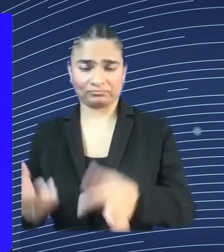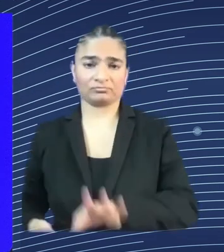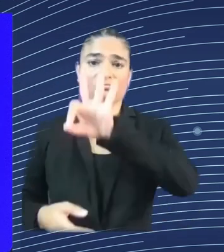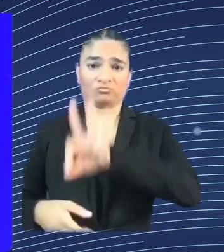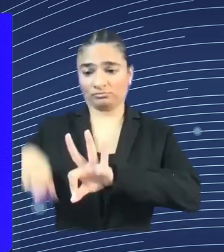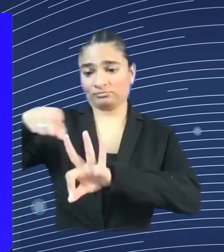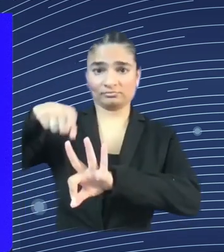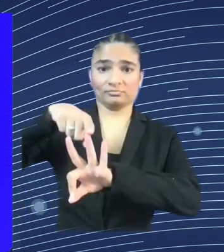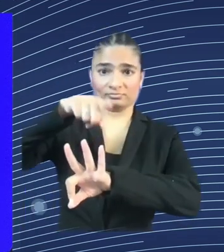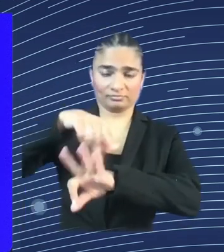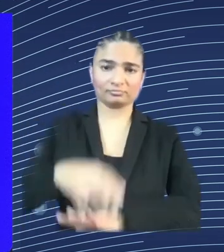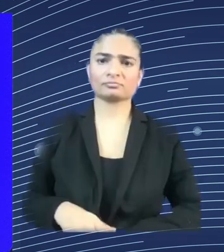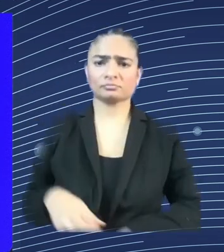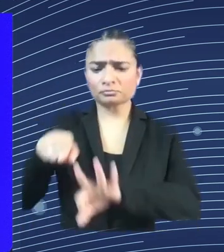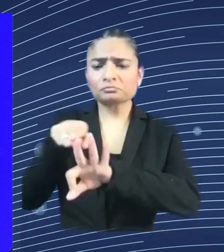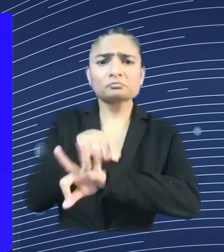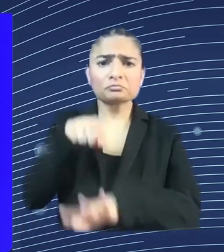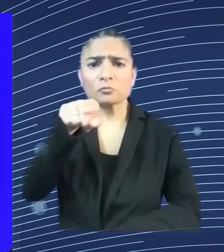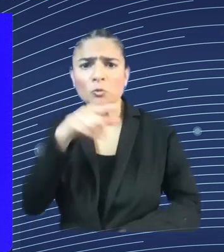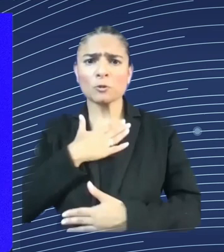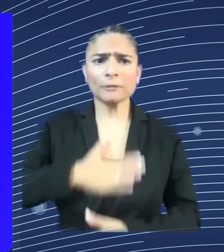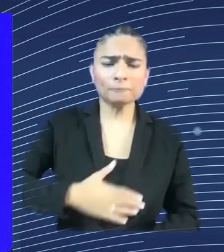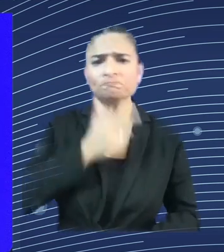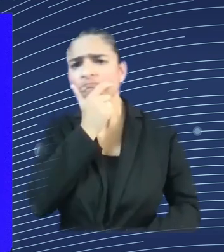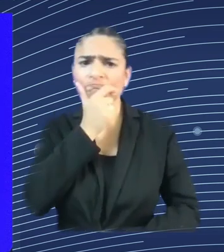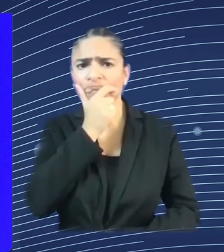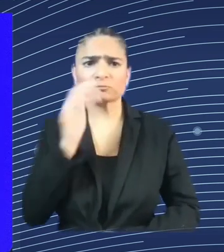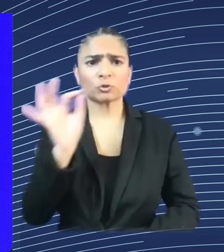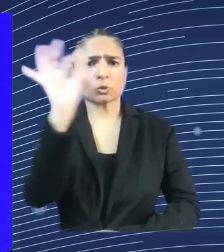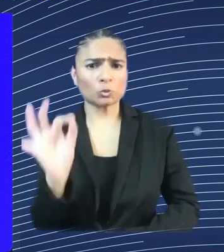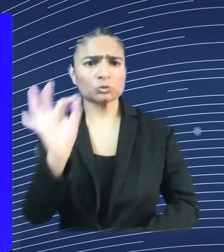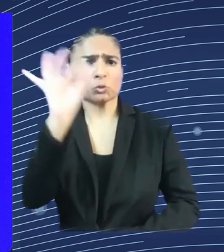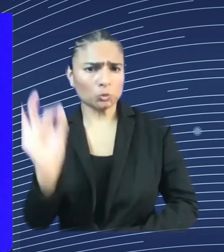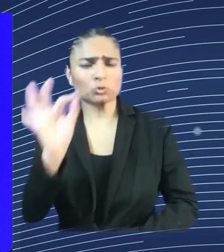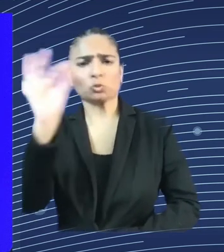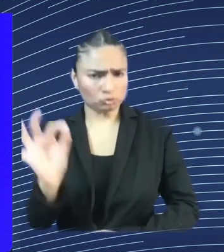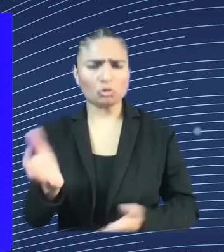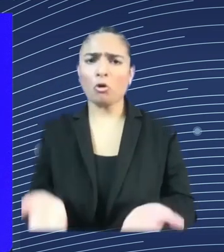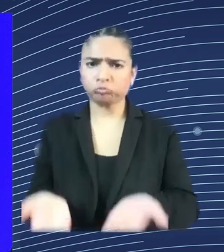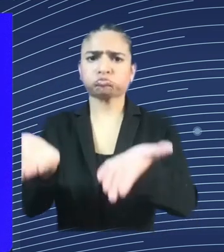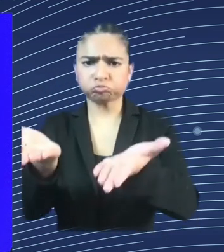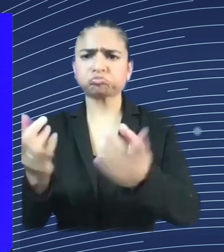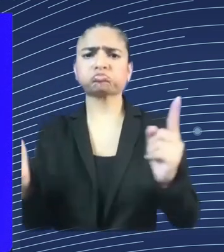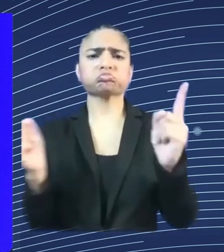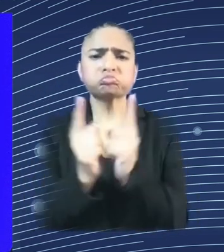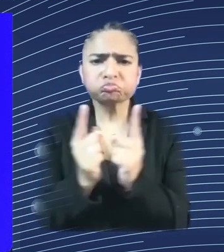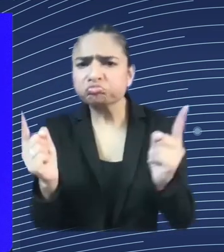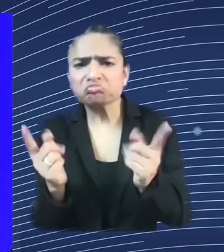that. Then we will have, after the three presentations, we'll have a Q&A session between